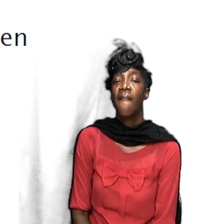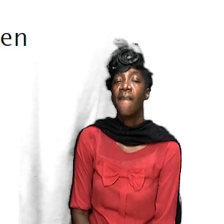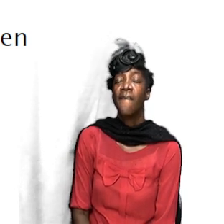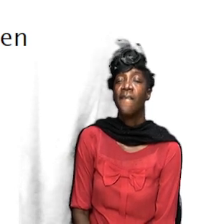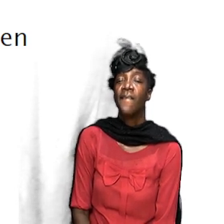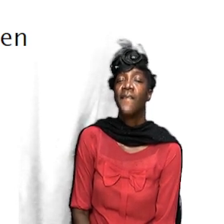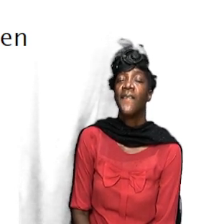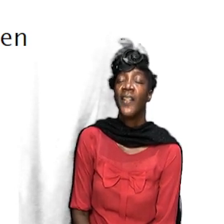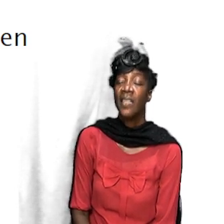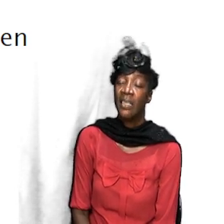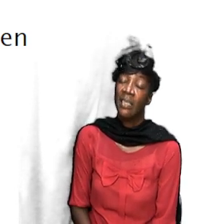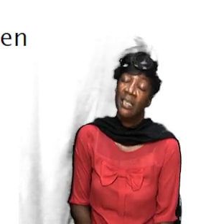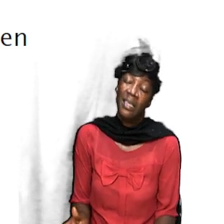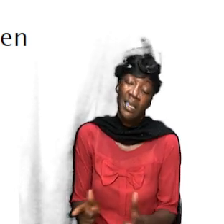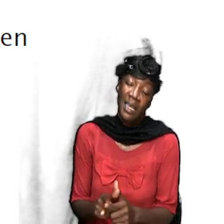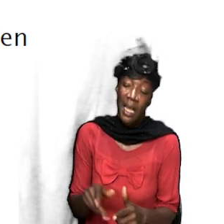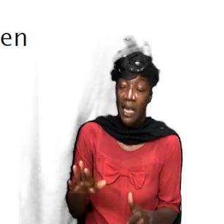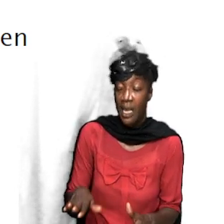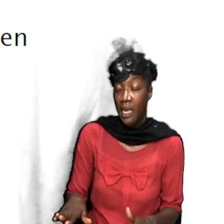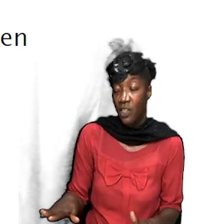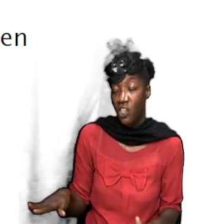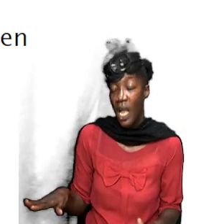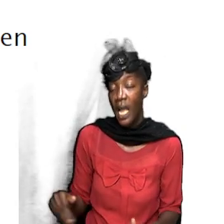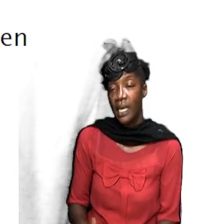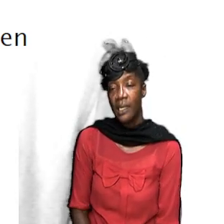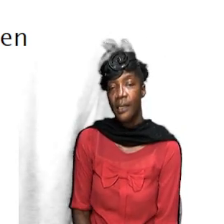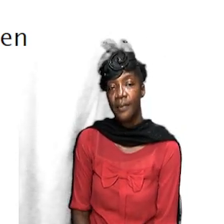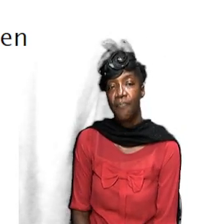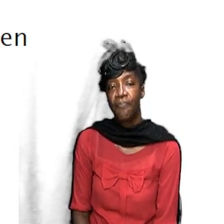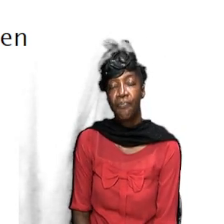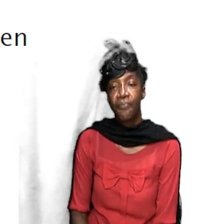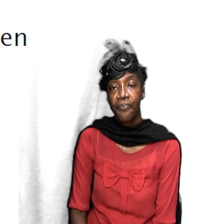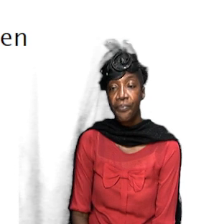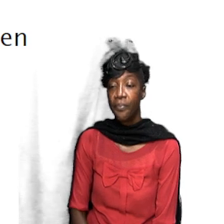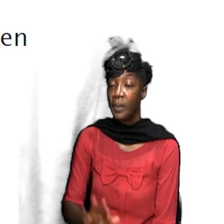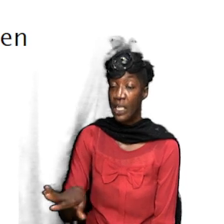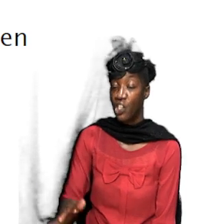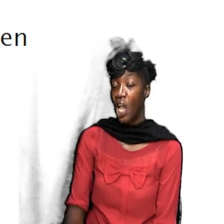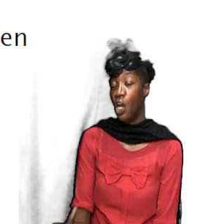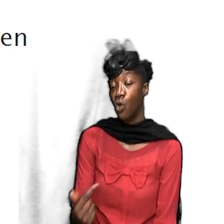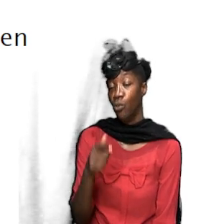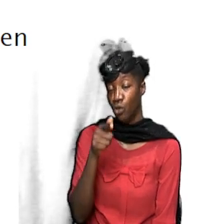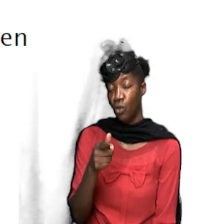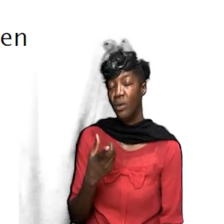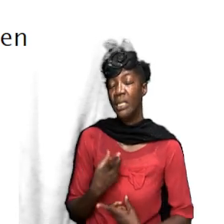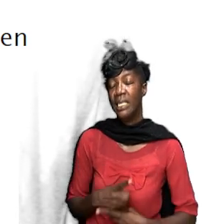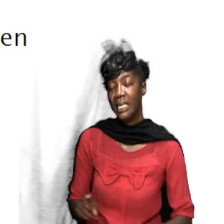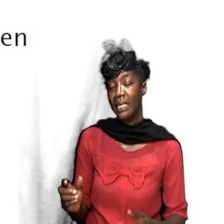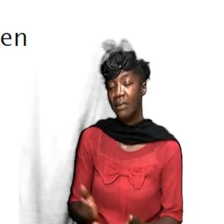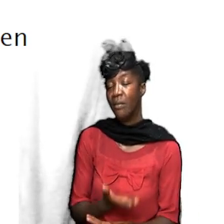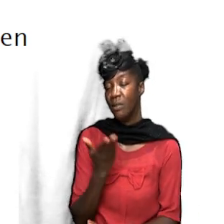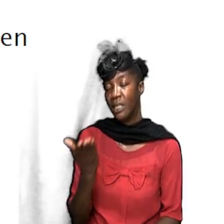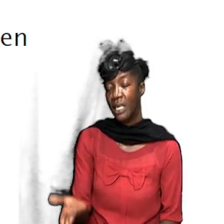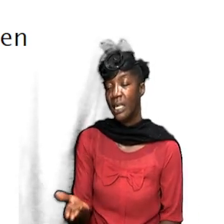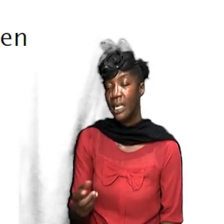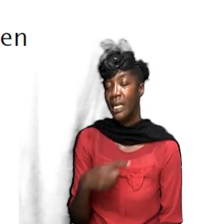like a child. If you, a child will come to you when he desires certain thing, and him say, look